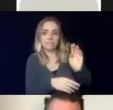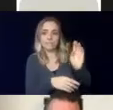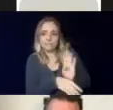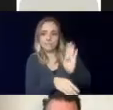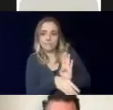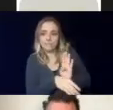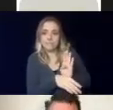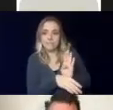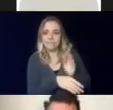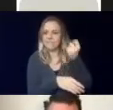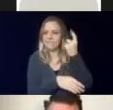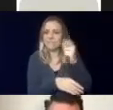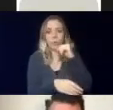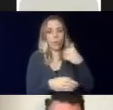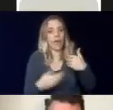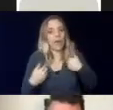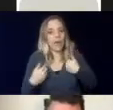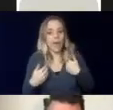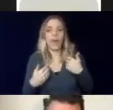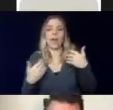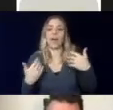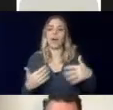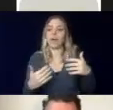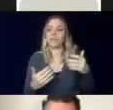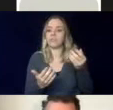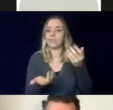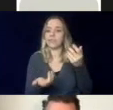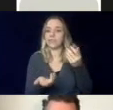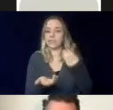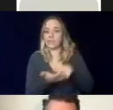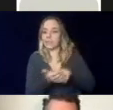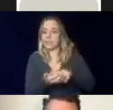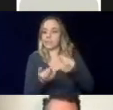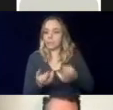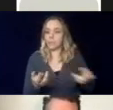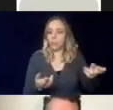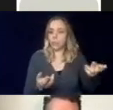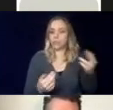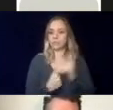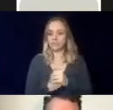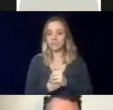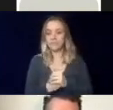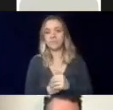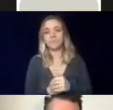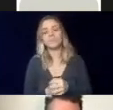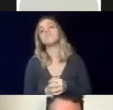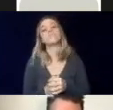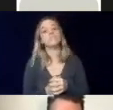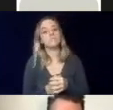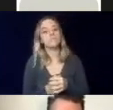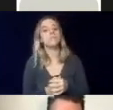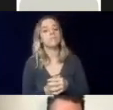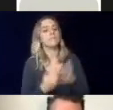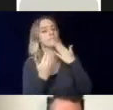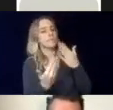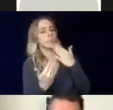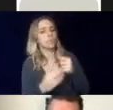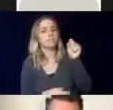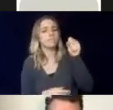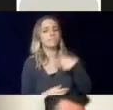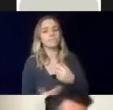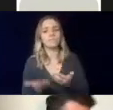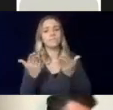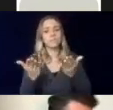do not have a big infrastructure that can help them with resources? Yes, thank you. So I would recommend first